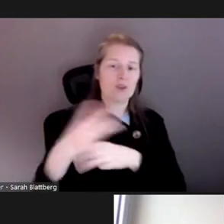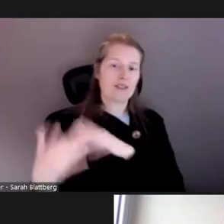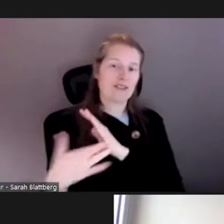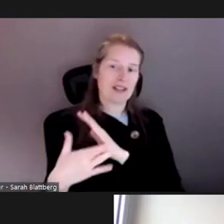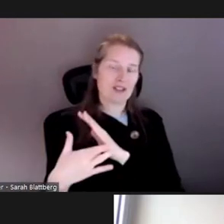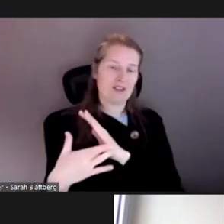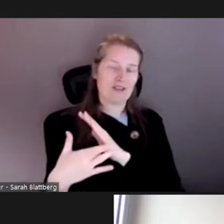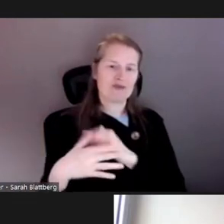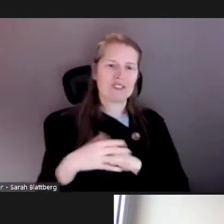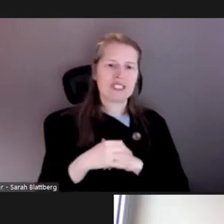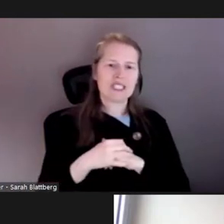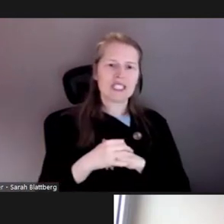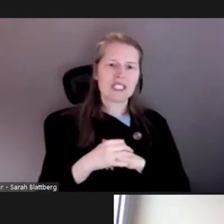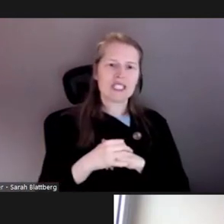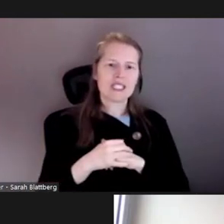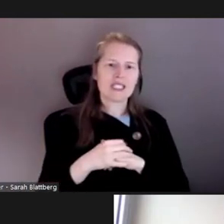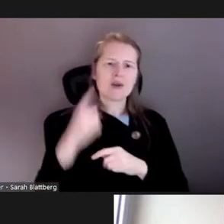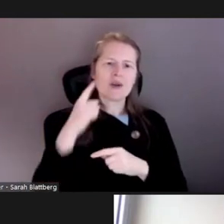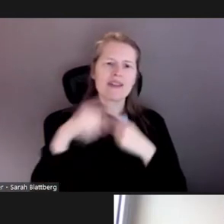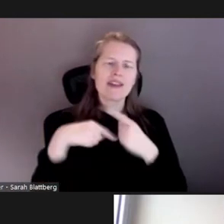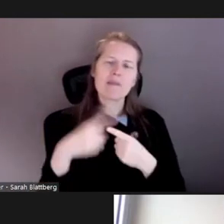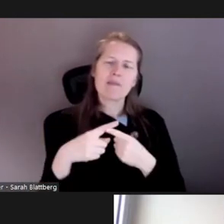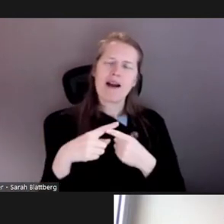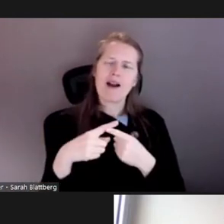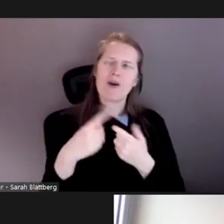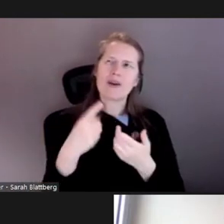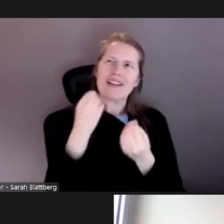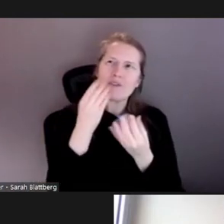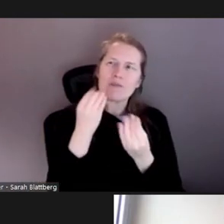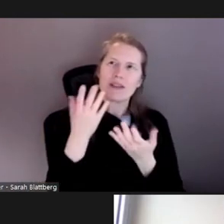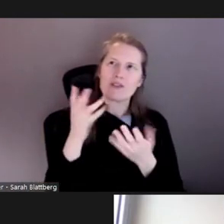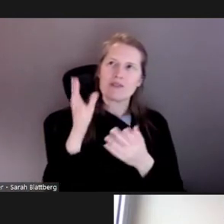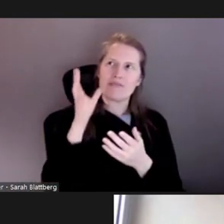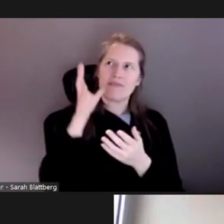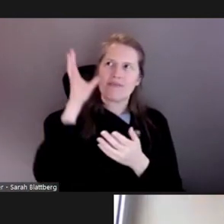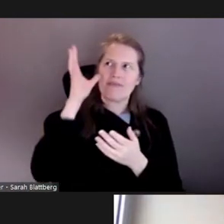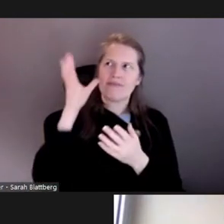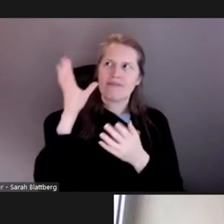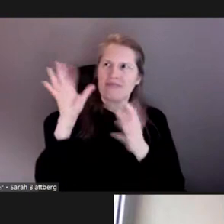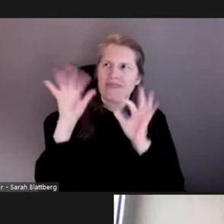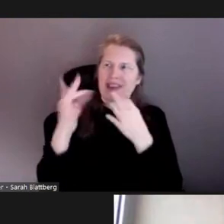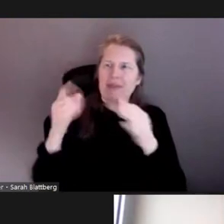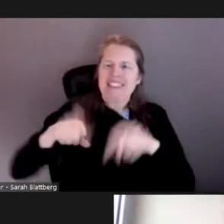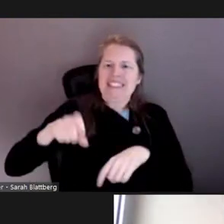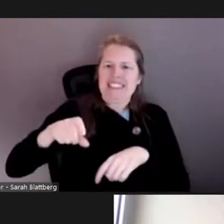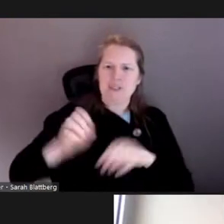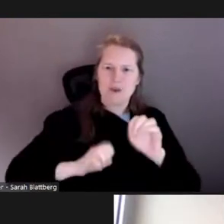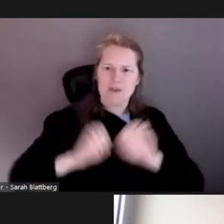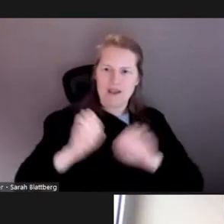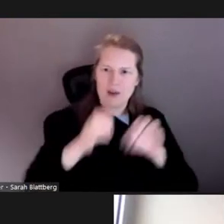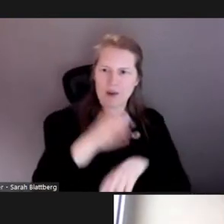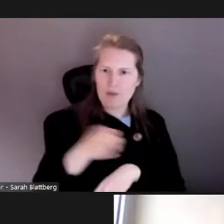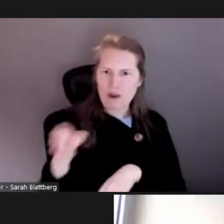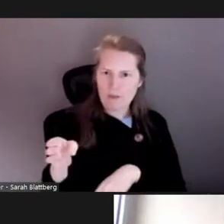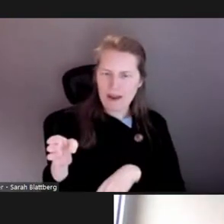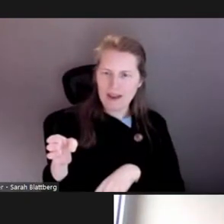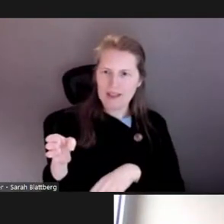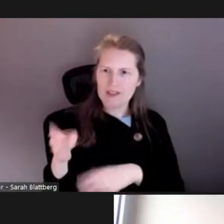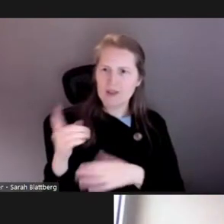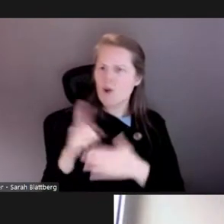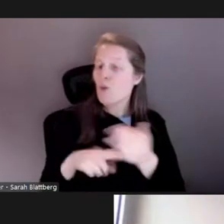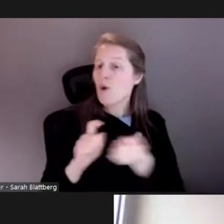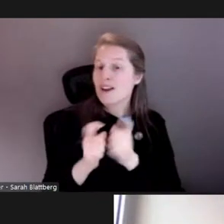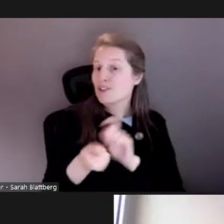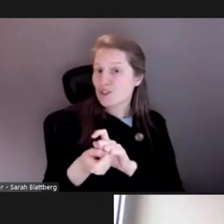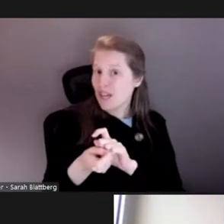the information that families need when they're evaluating broadband service options, what's changed over the last 2 years, especially in light of